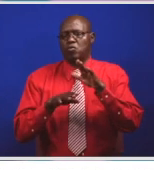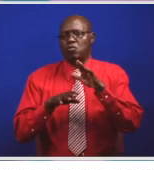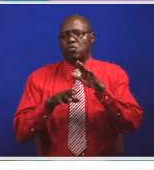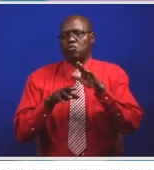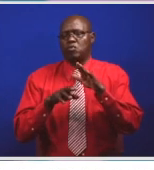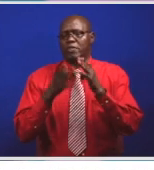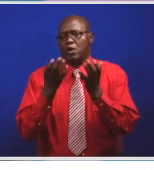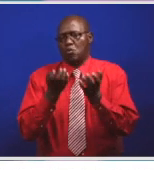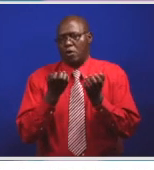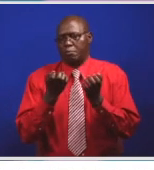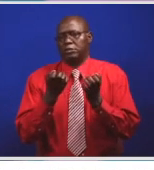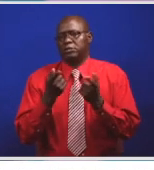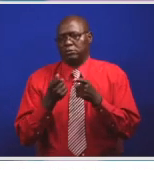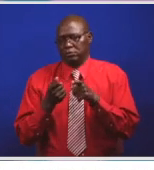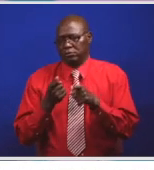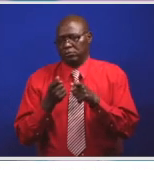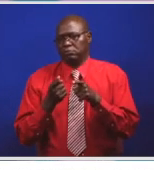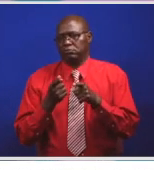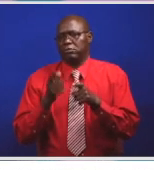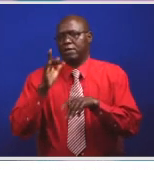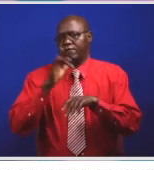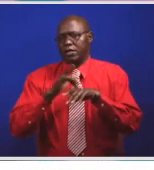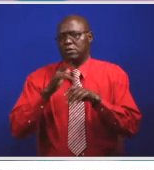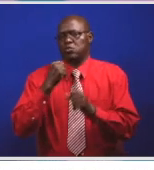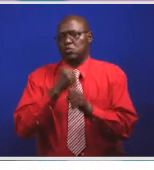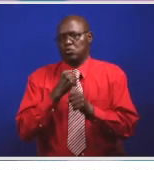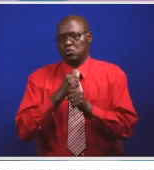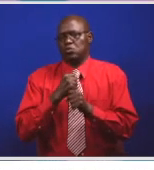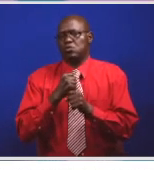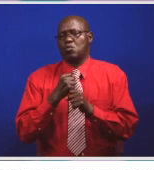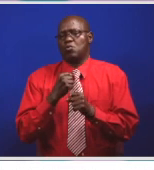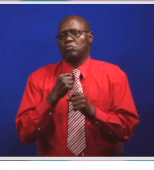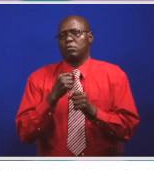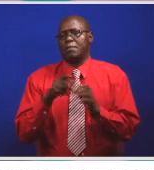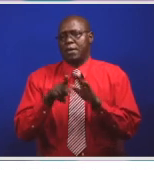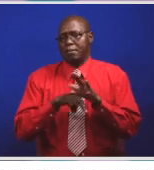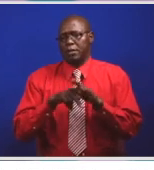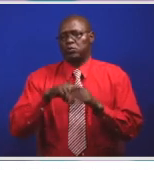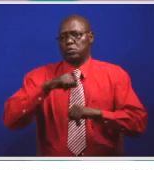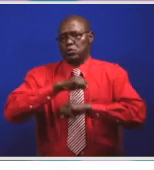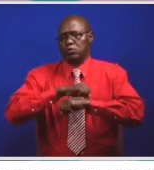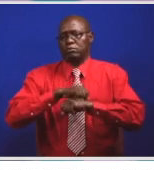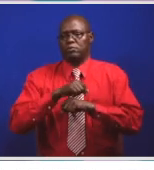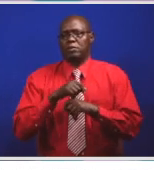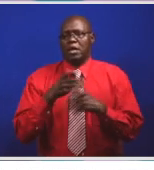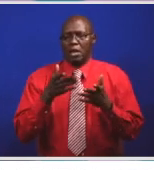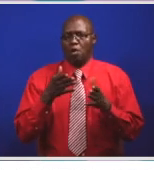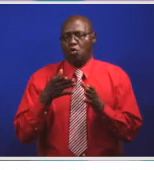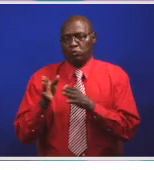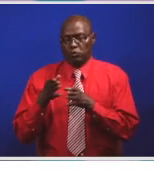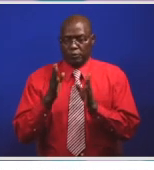to effectively run a primary school. Let me take this